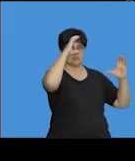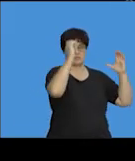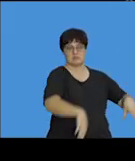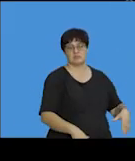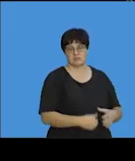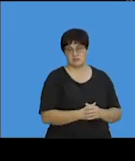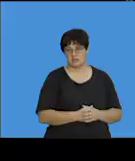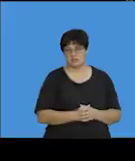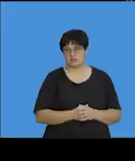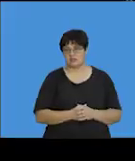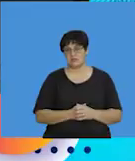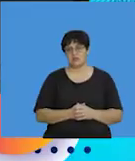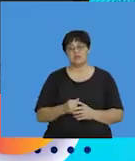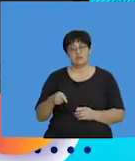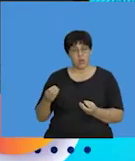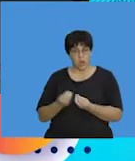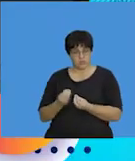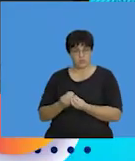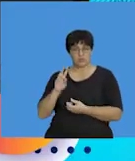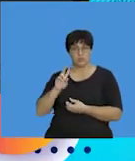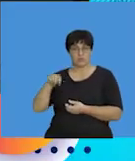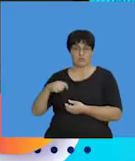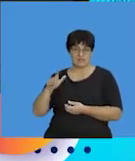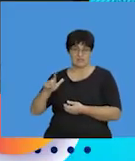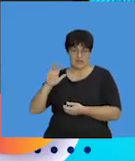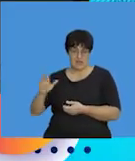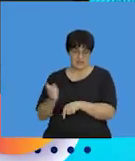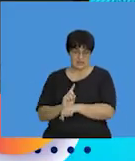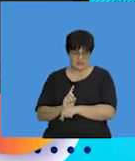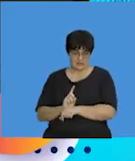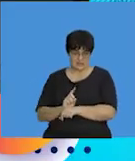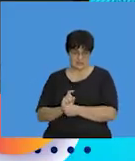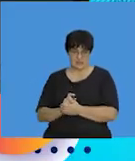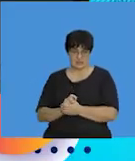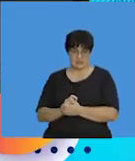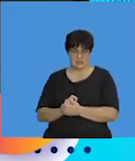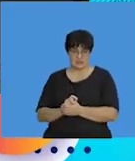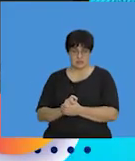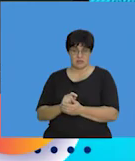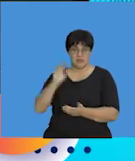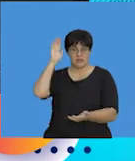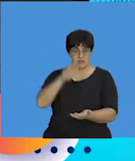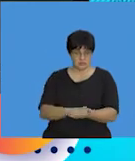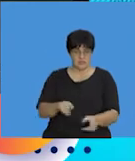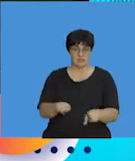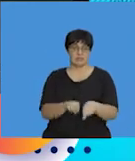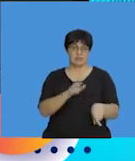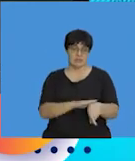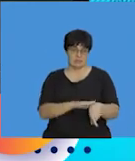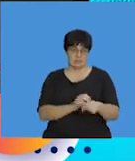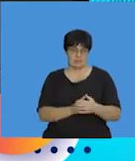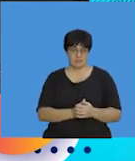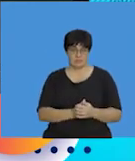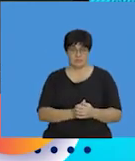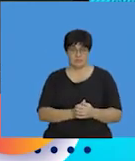object. So if the object took 2,79 seconds to get to the ground, and they hit the ground